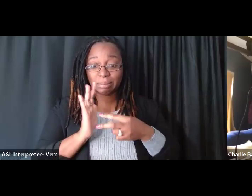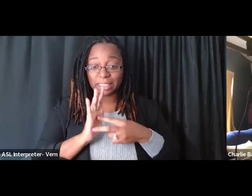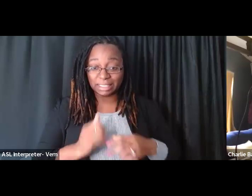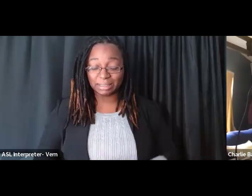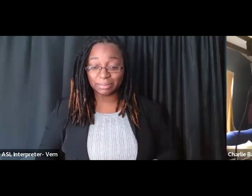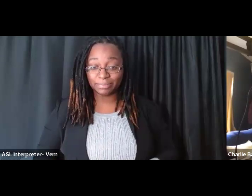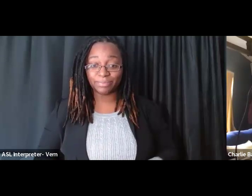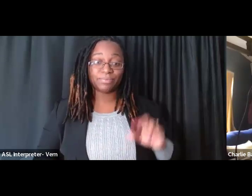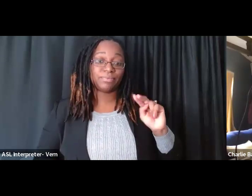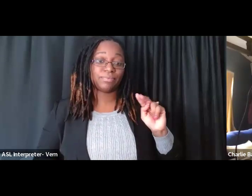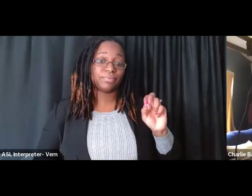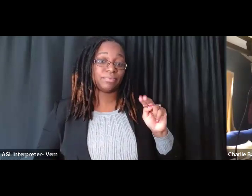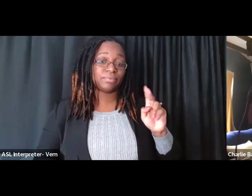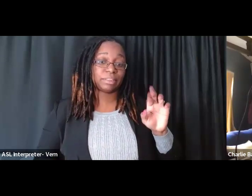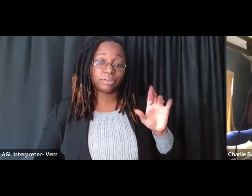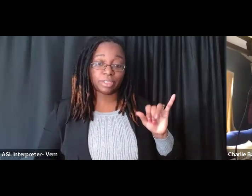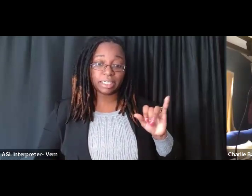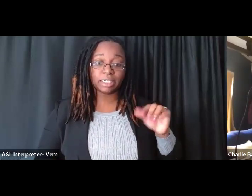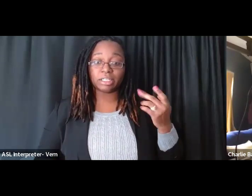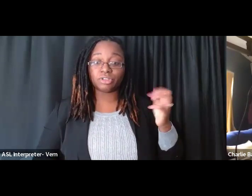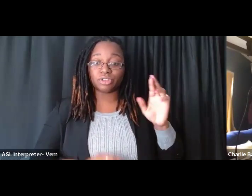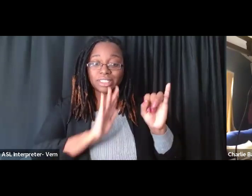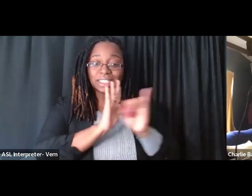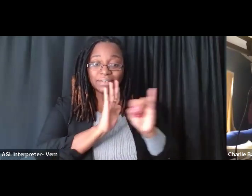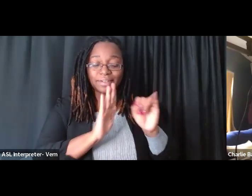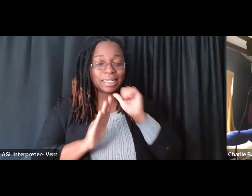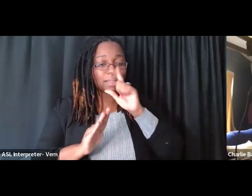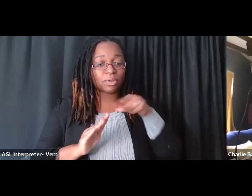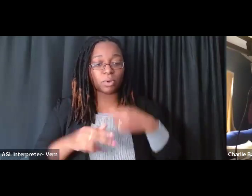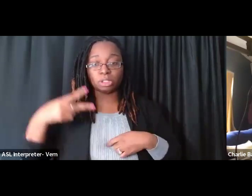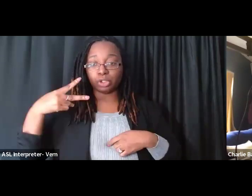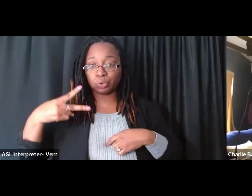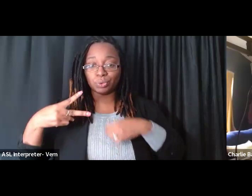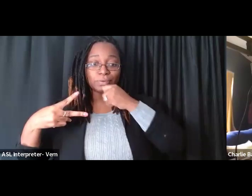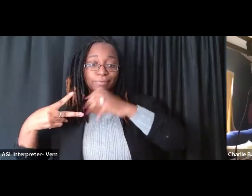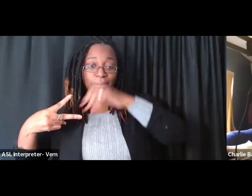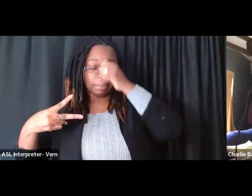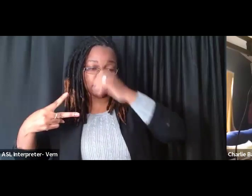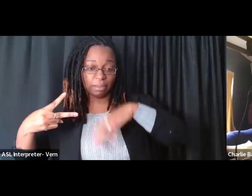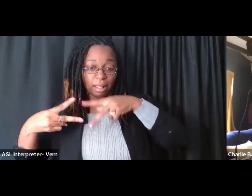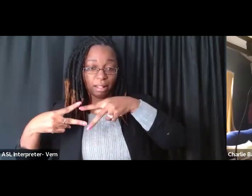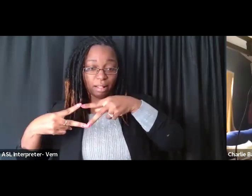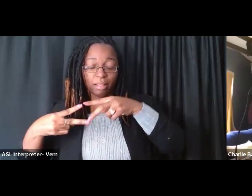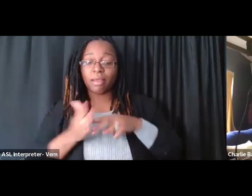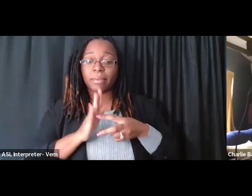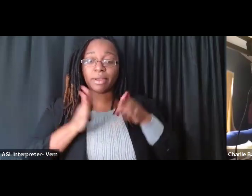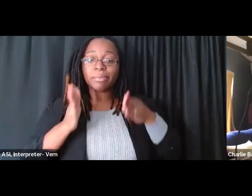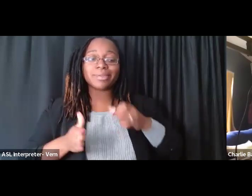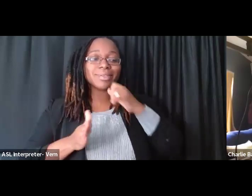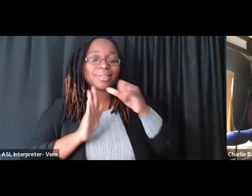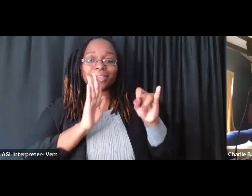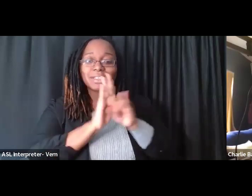Non-binary is a gender identity that falls outside of the gender binary, meaning an individual that does not identify